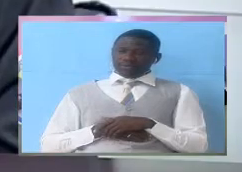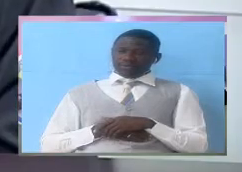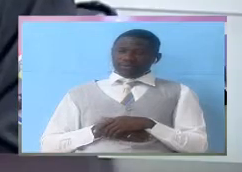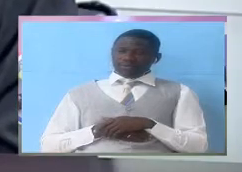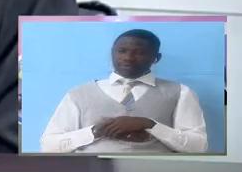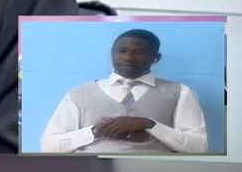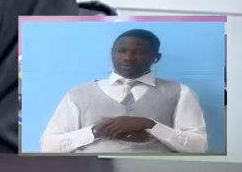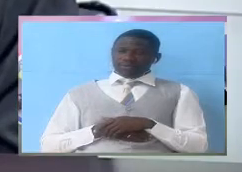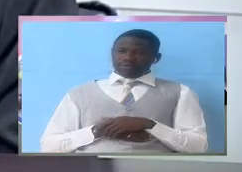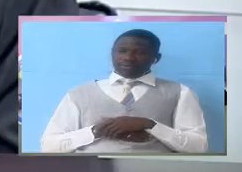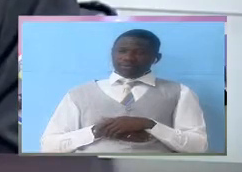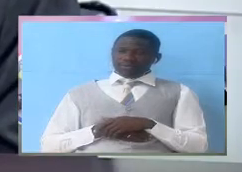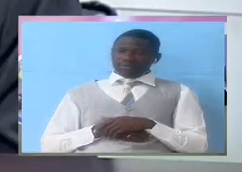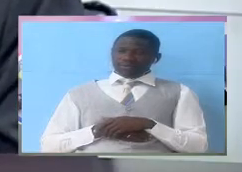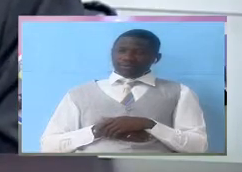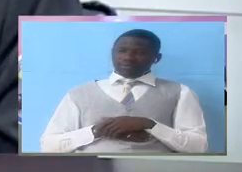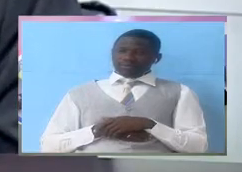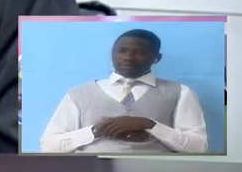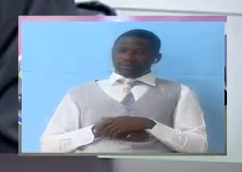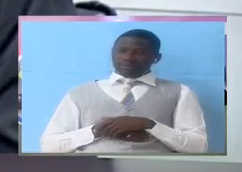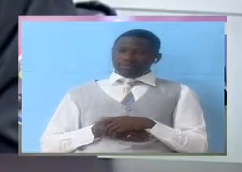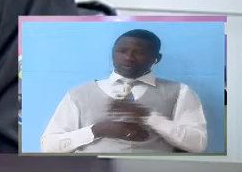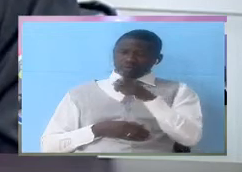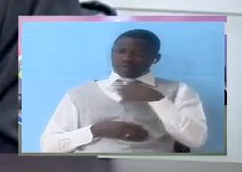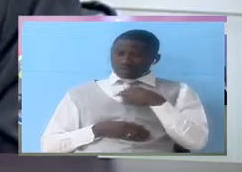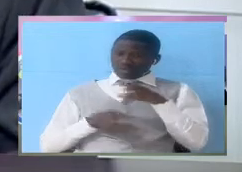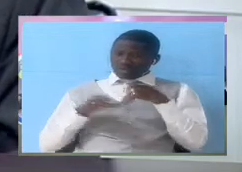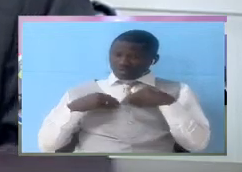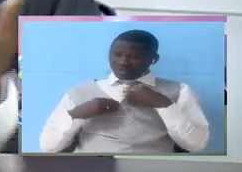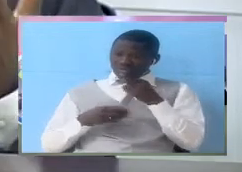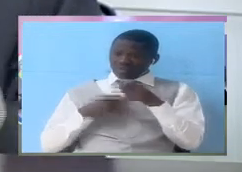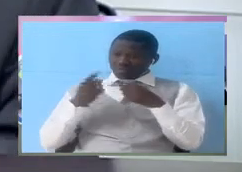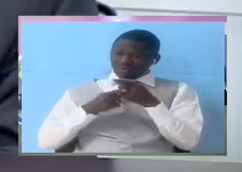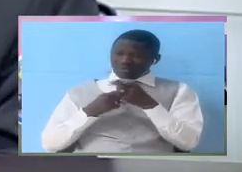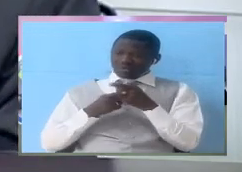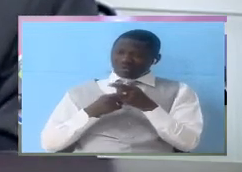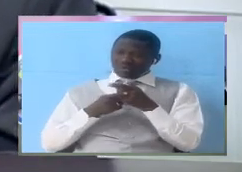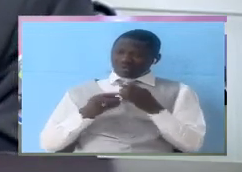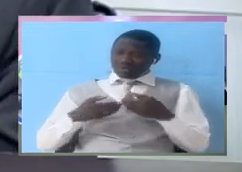Come again? You acquiesced. Nangu nga ko.